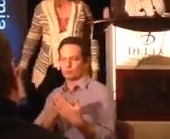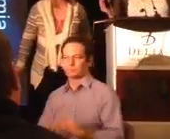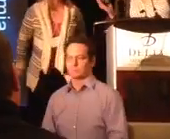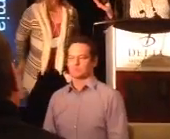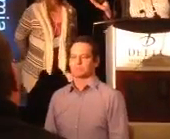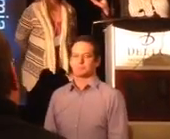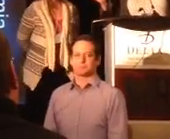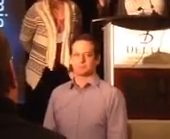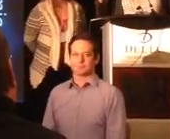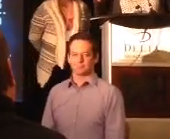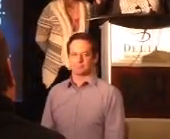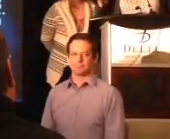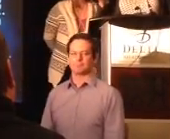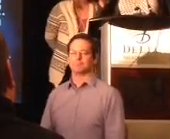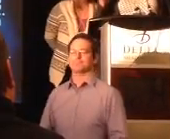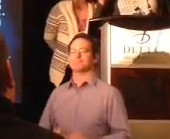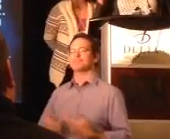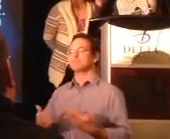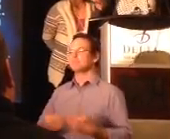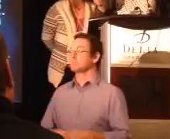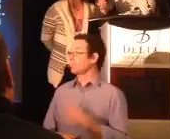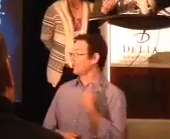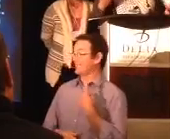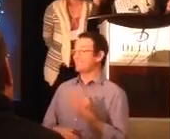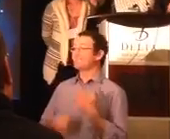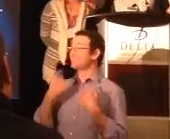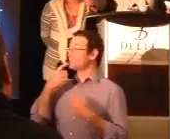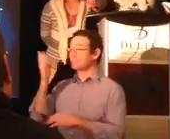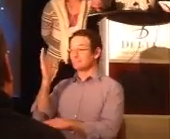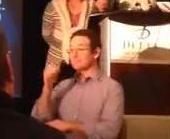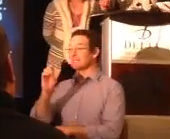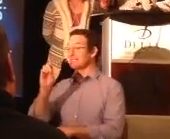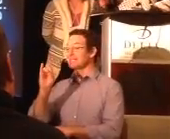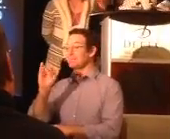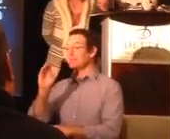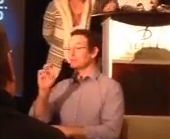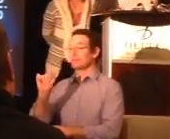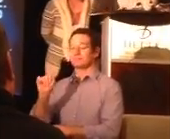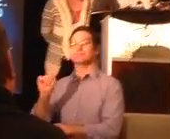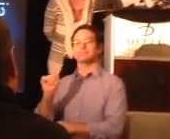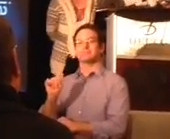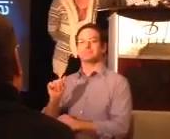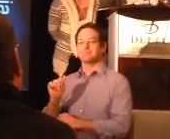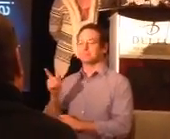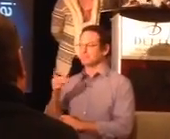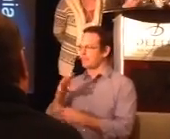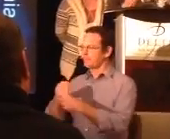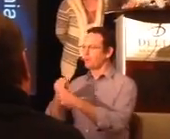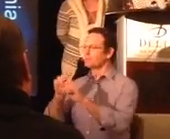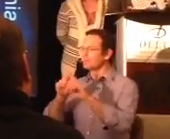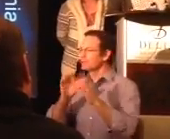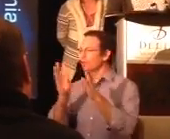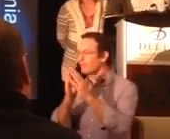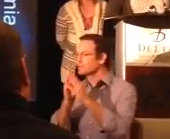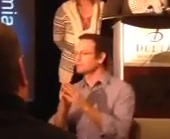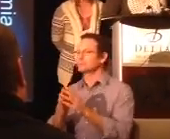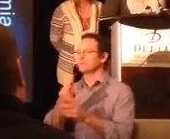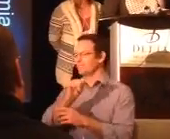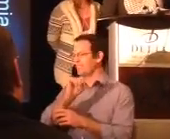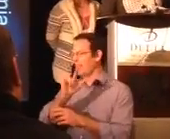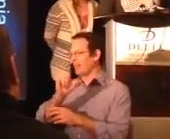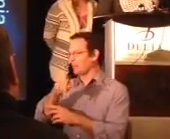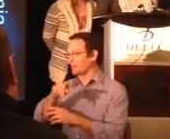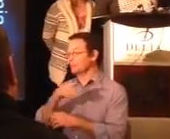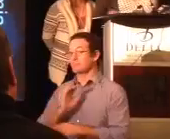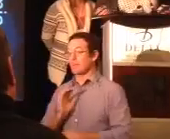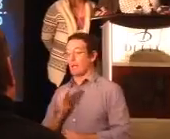So Demetra talked about some of the conferences and things that people are becoming involved in through their TLP work. We've shared our work at